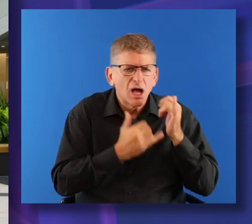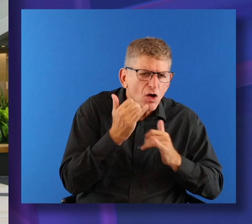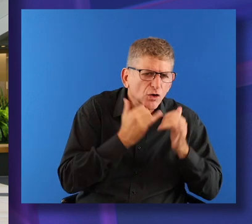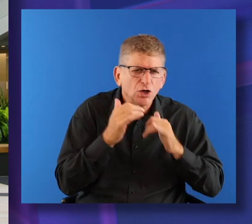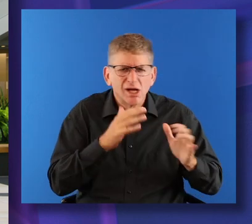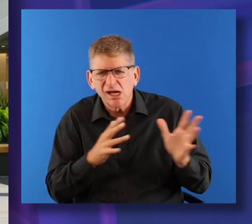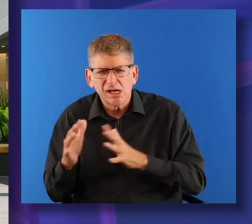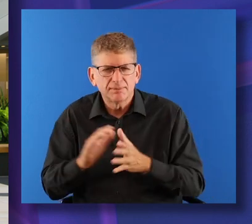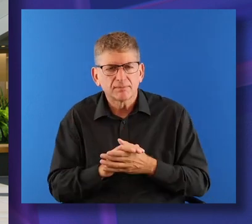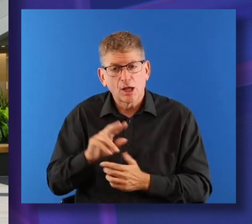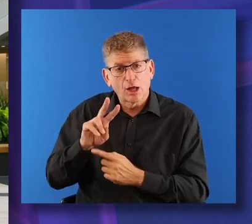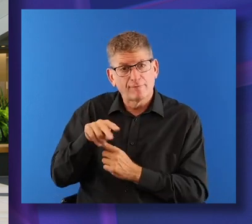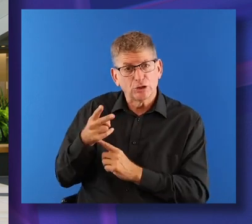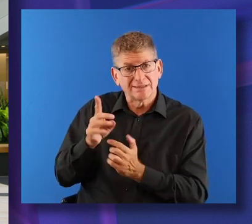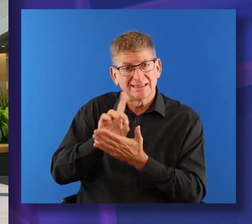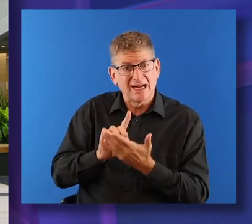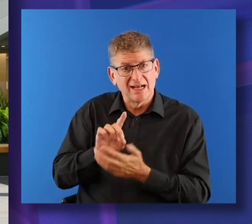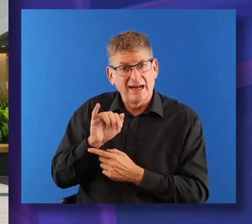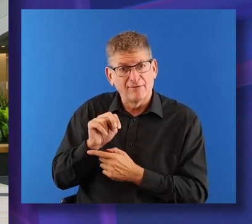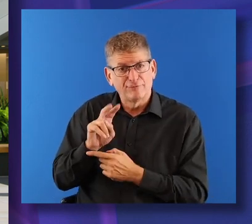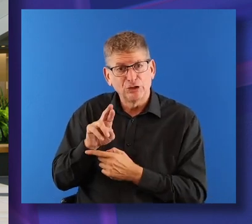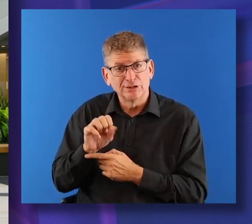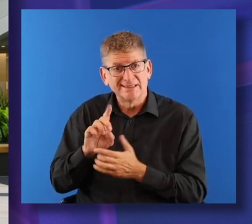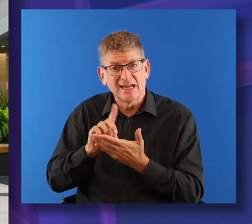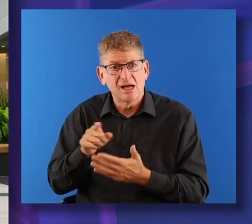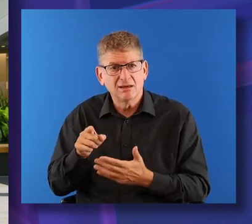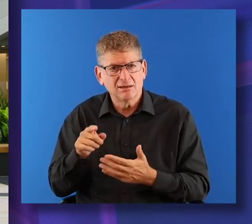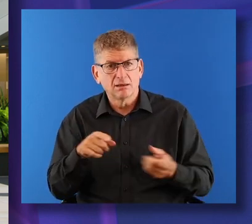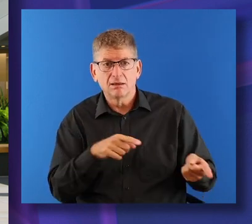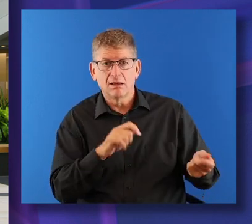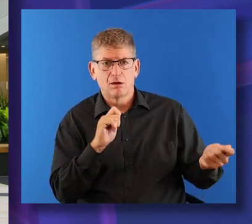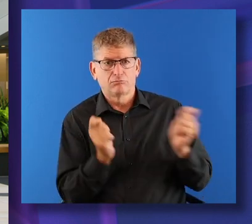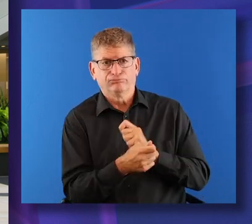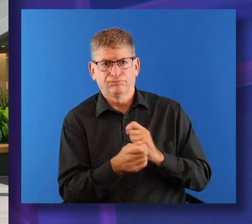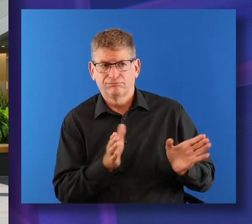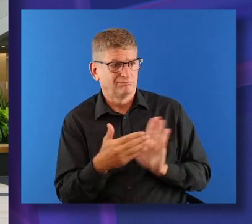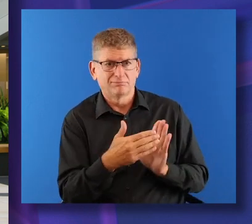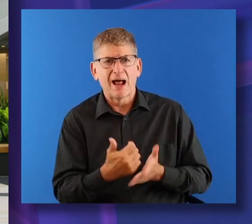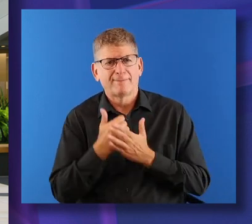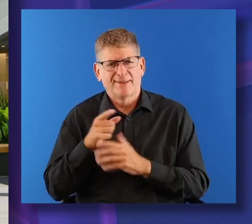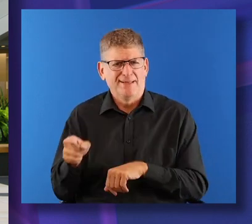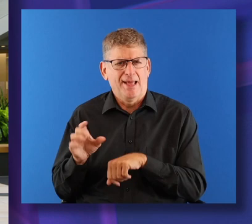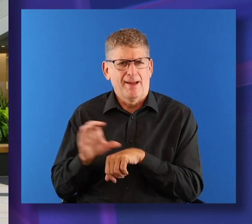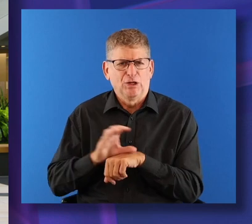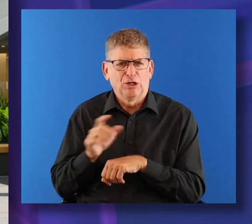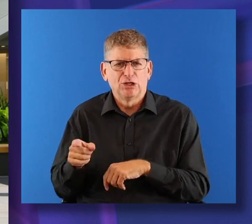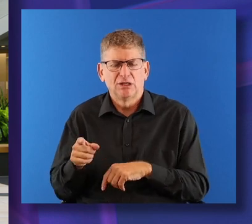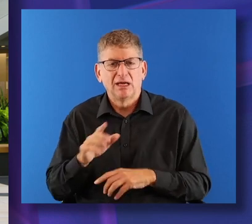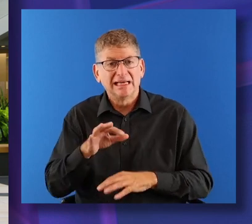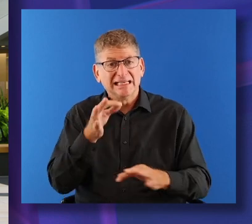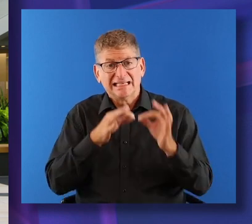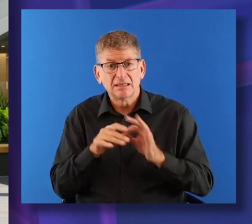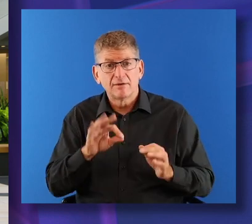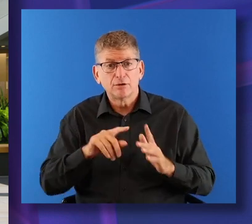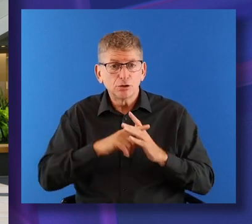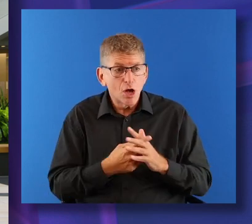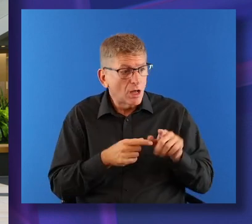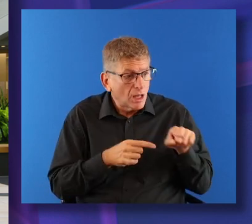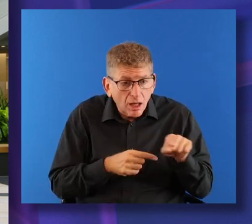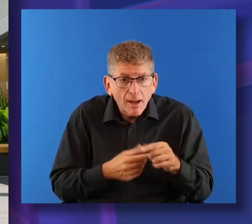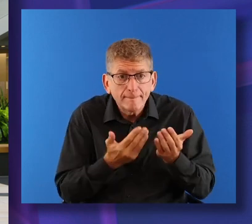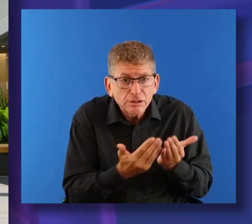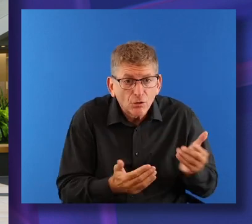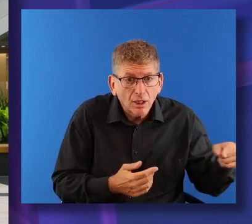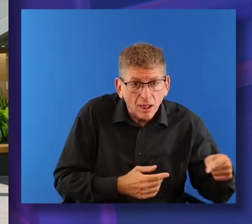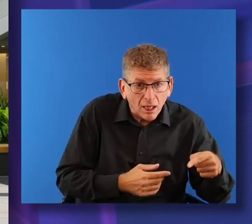optimization. Inverse design turns this process on its head with huge help from computers. Instead of starting from materials